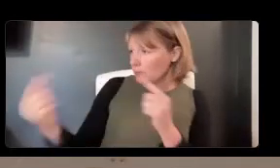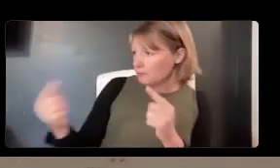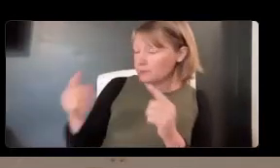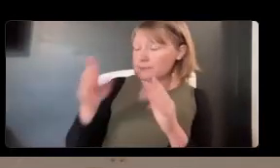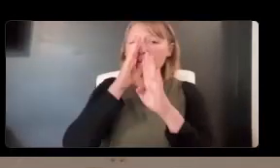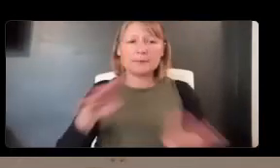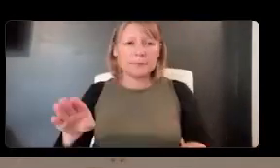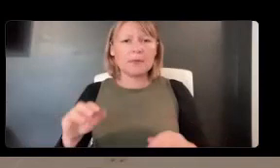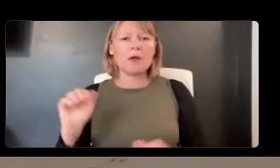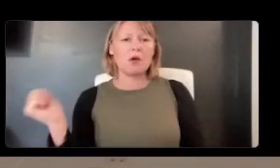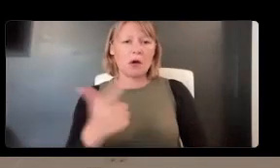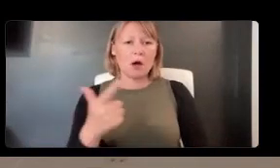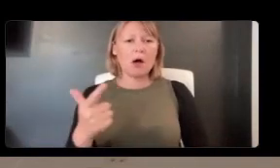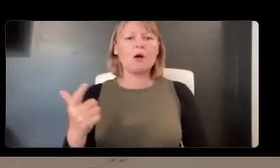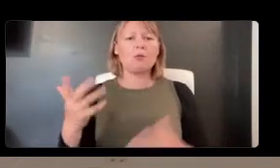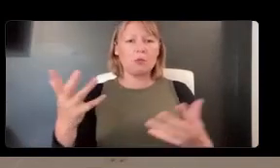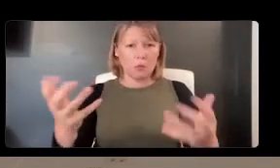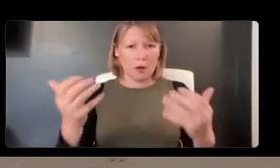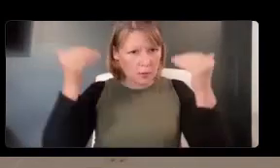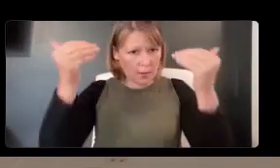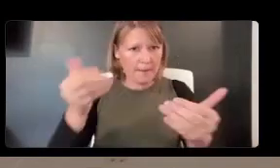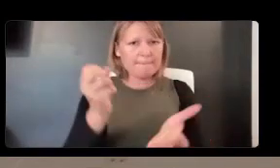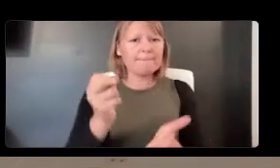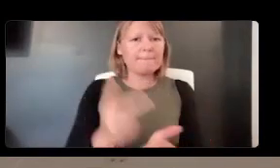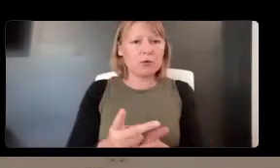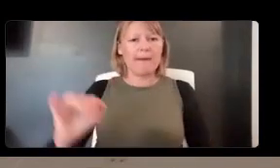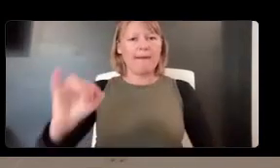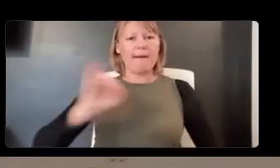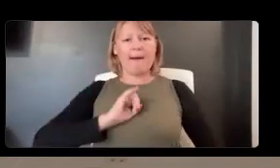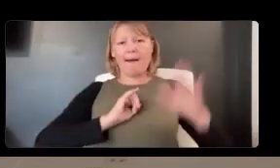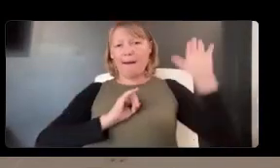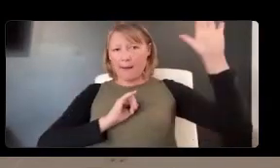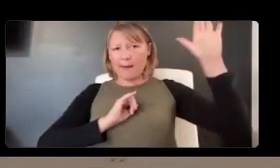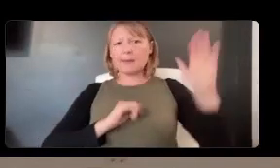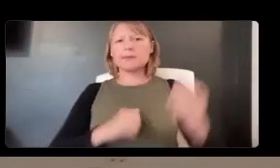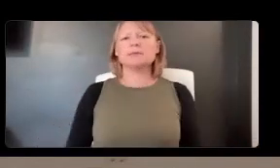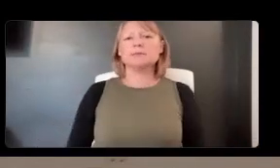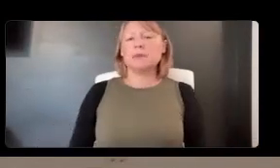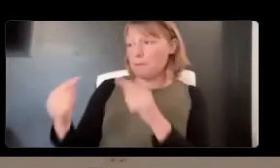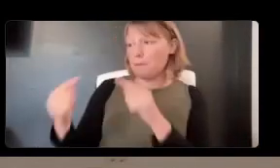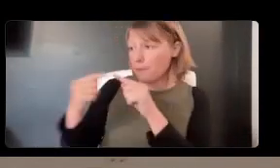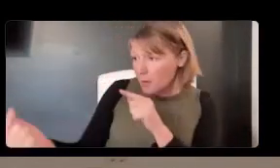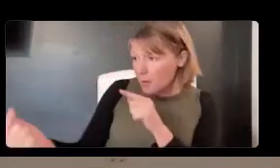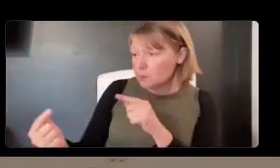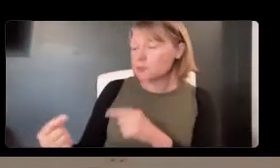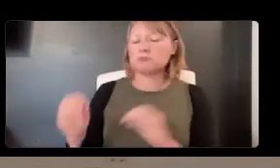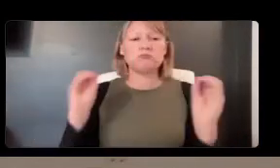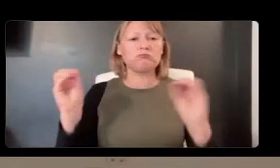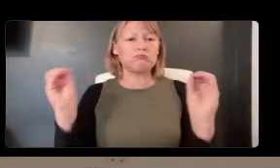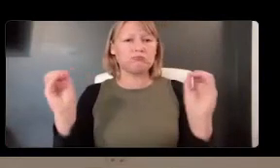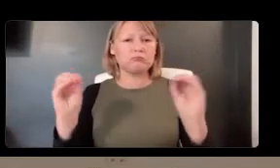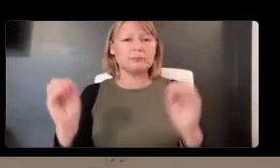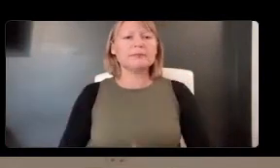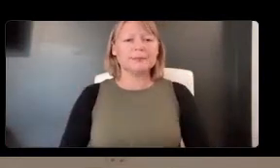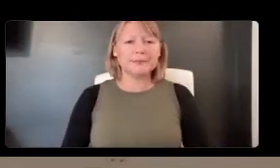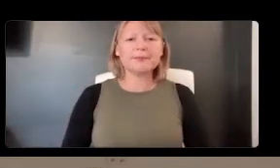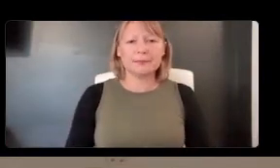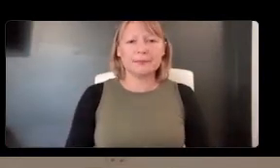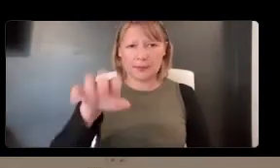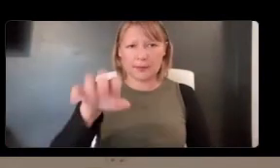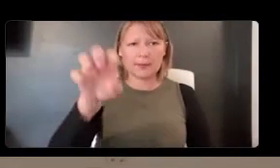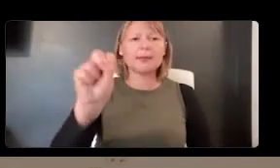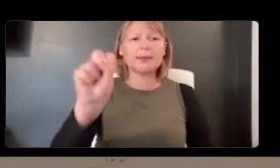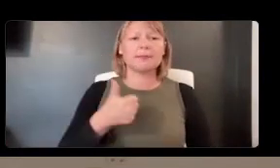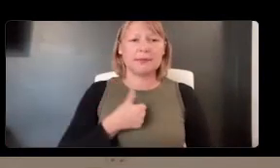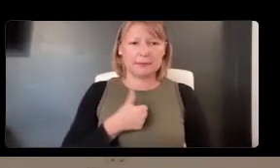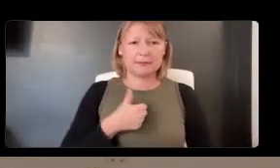all in favor, please say aye. Aye. All opposed? Okay, I am also yes, that motion is